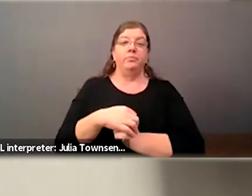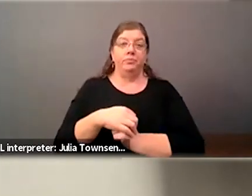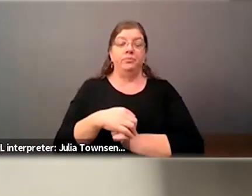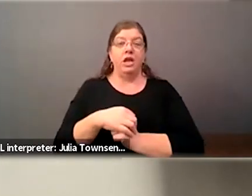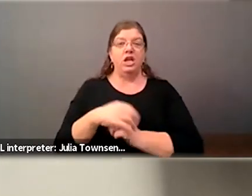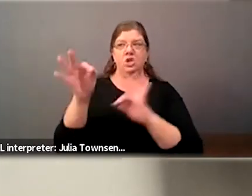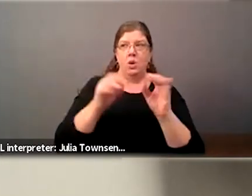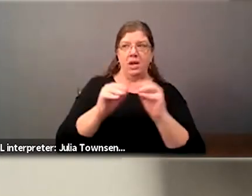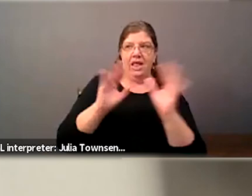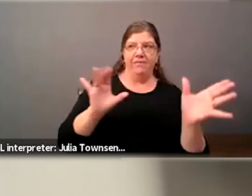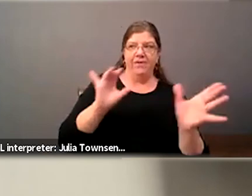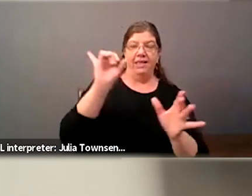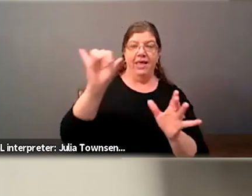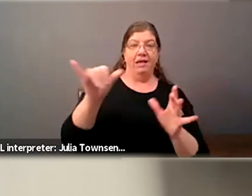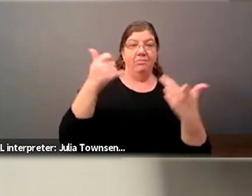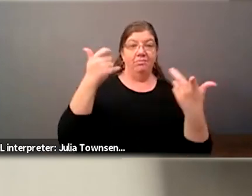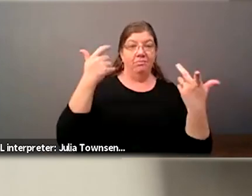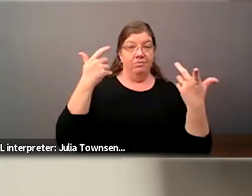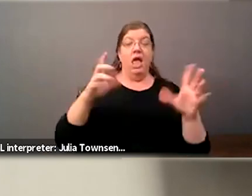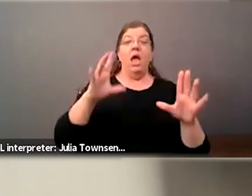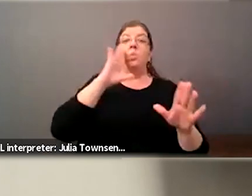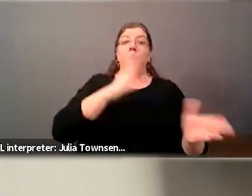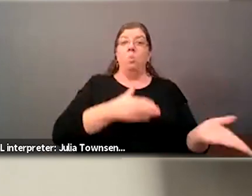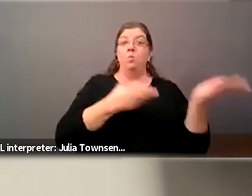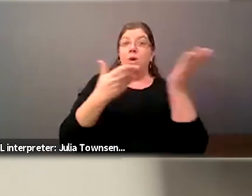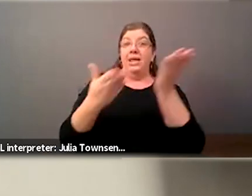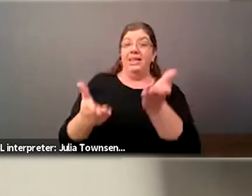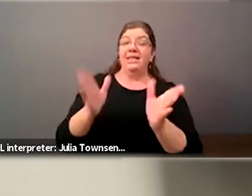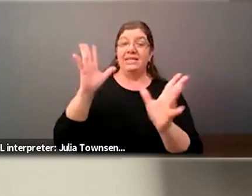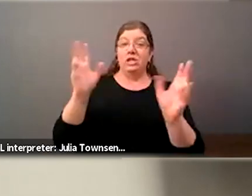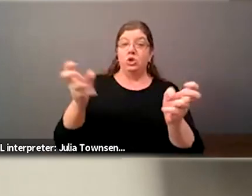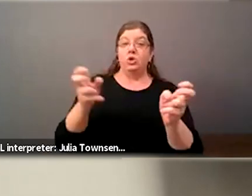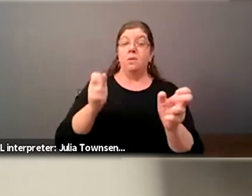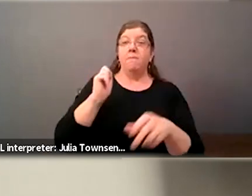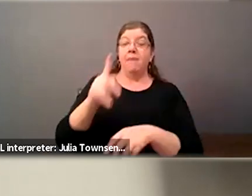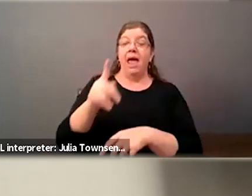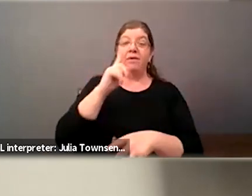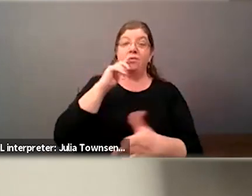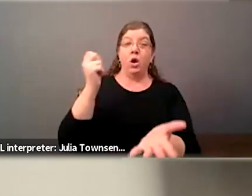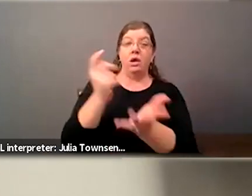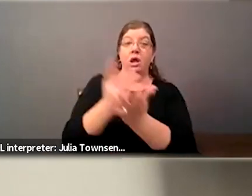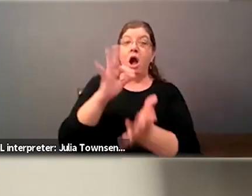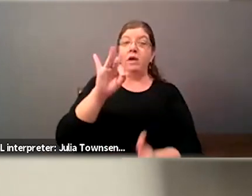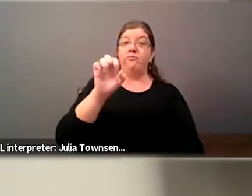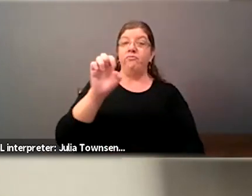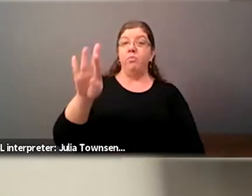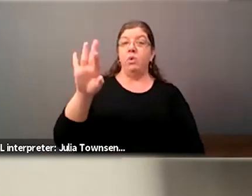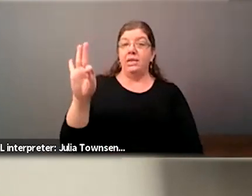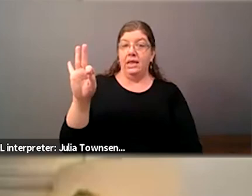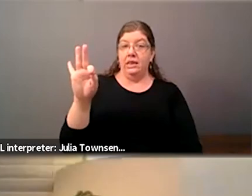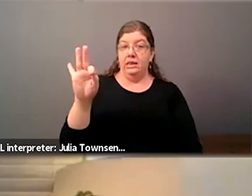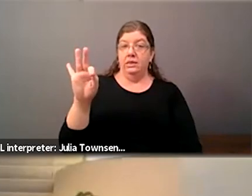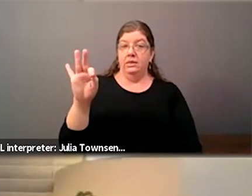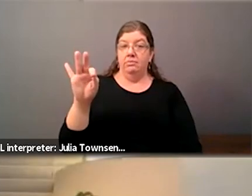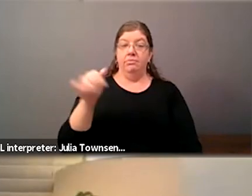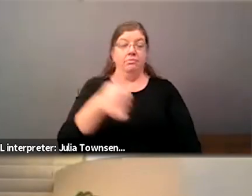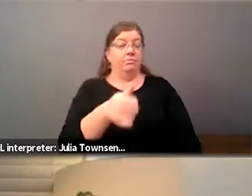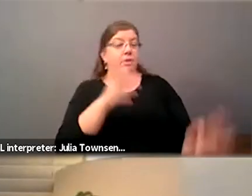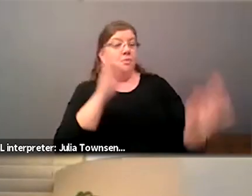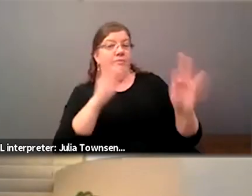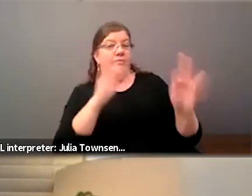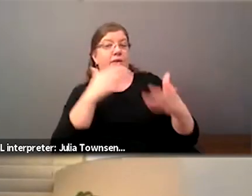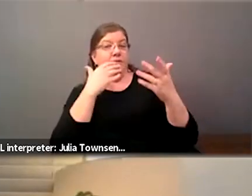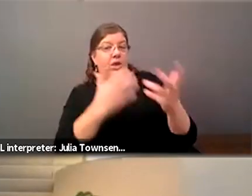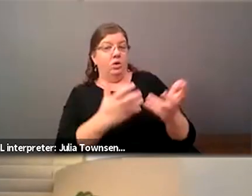clarification and we'll we'll bring this back again on consent uh on the february 9th meeting perfect thank you so